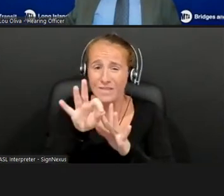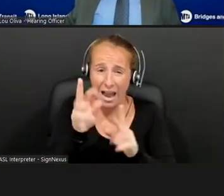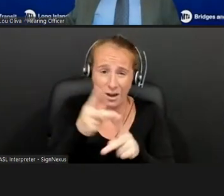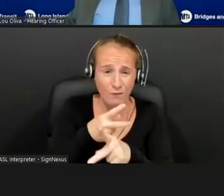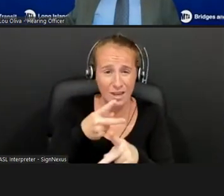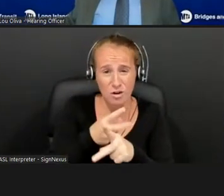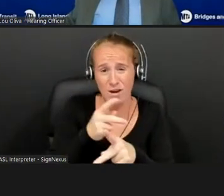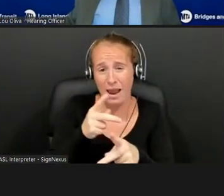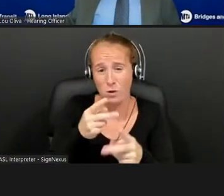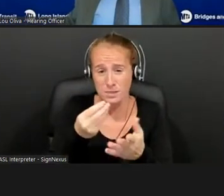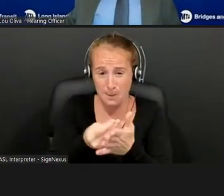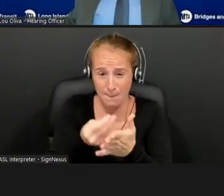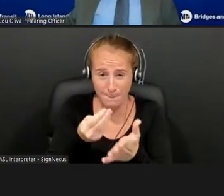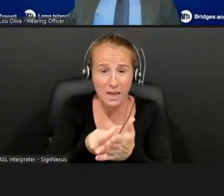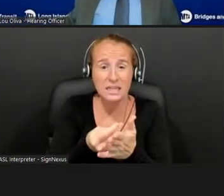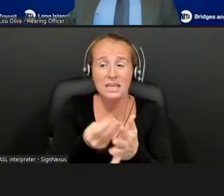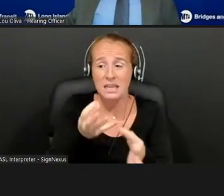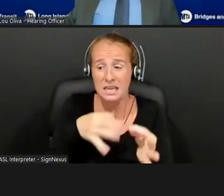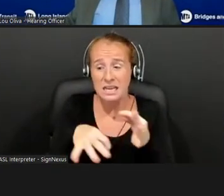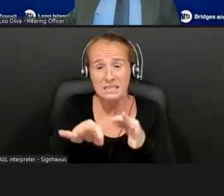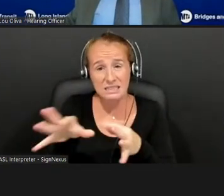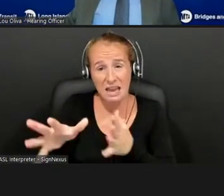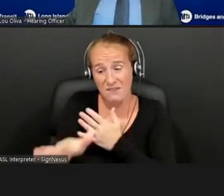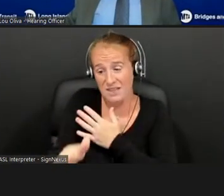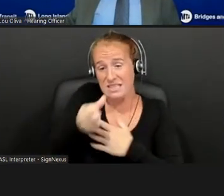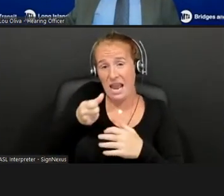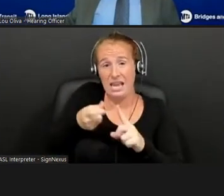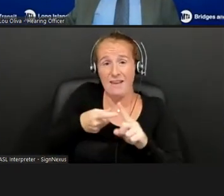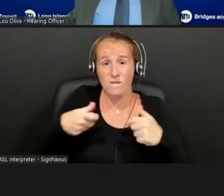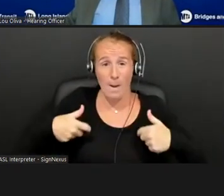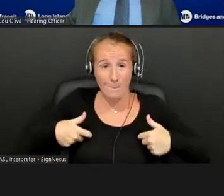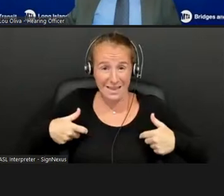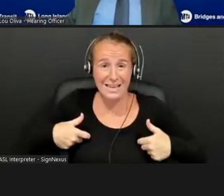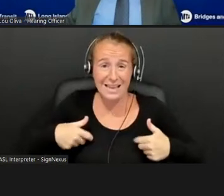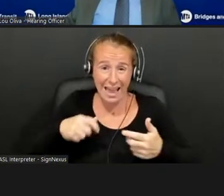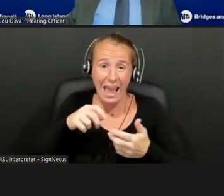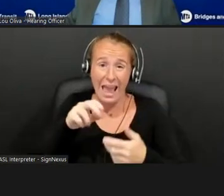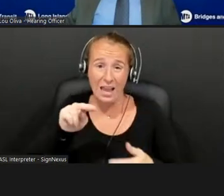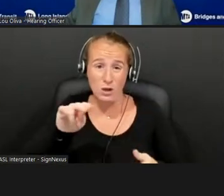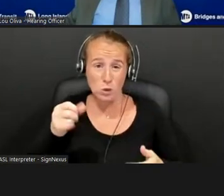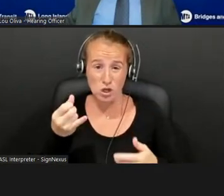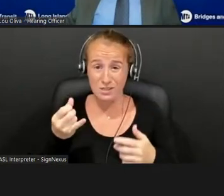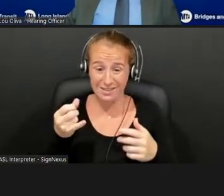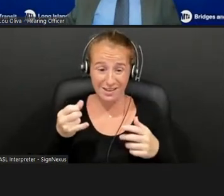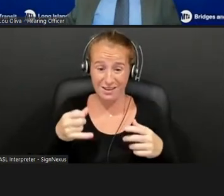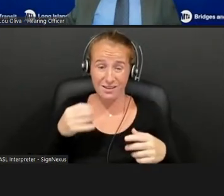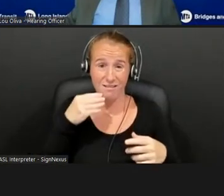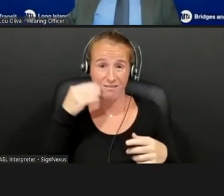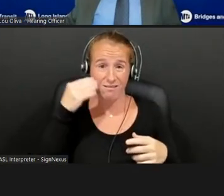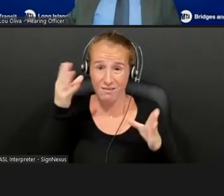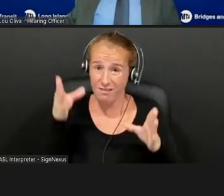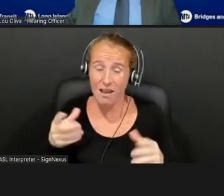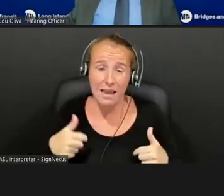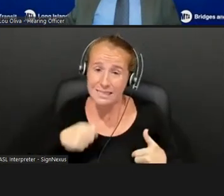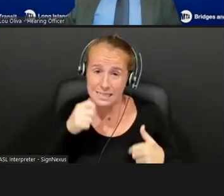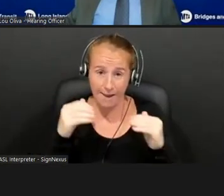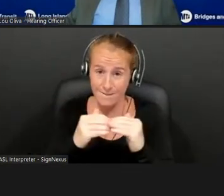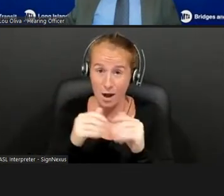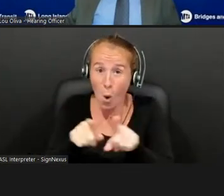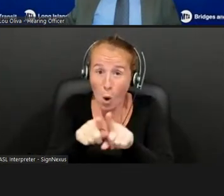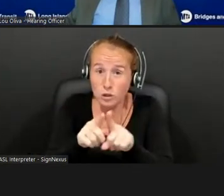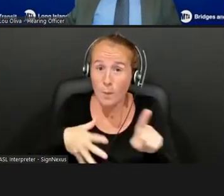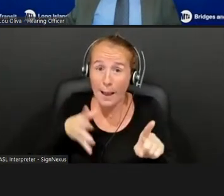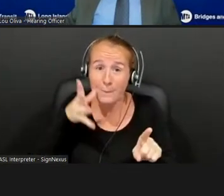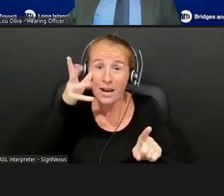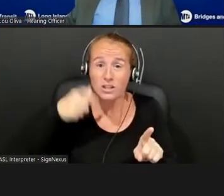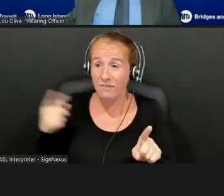money rather than taking it from me from a New Jersey resident I don't find that very fair also to my parents who have to